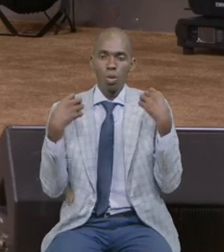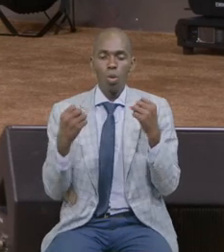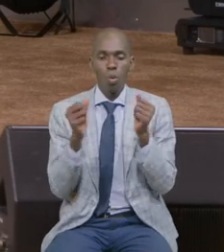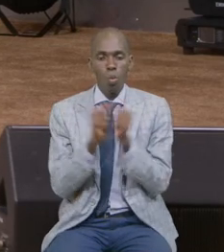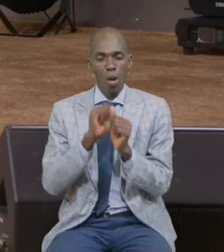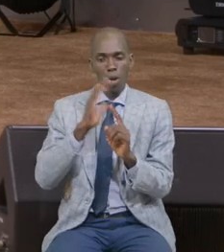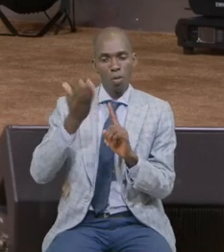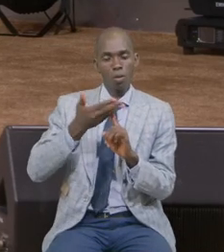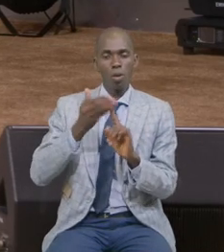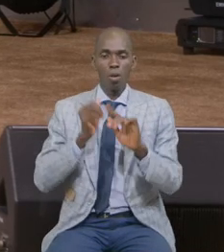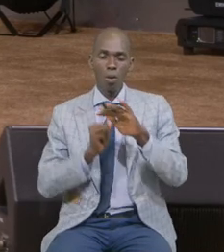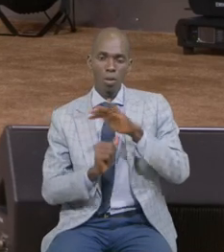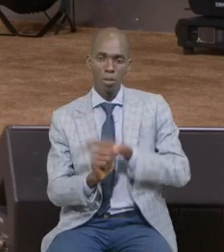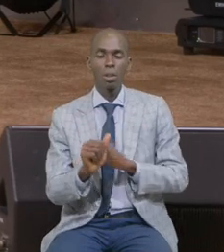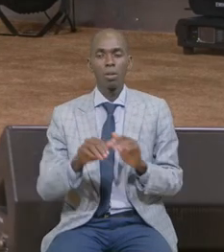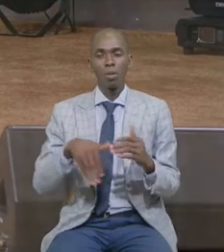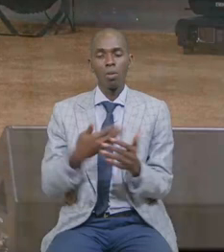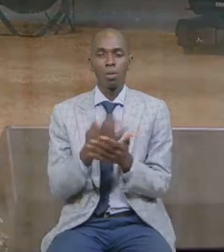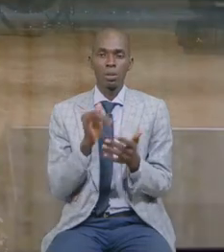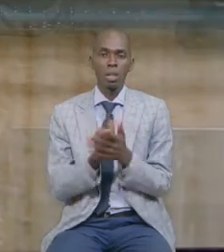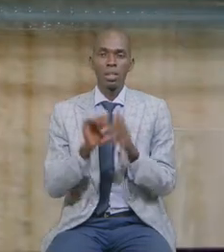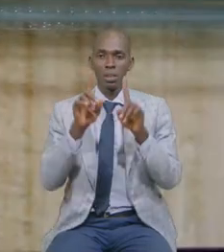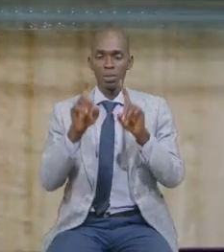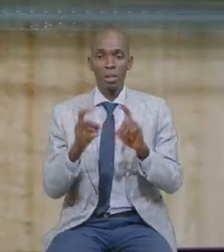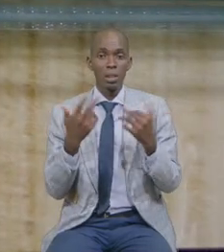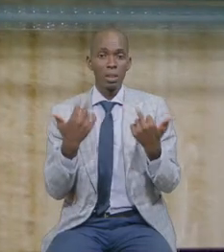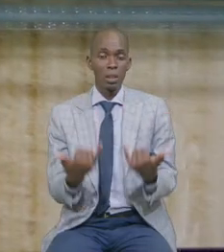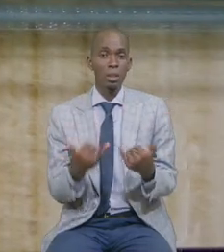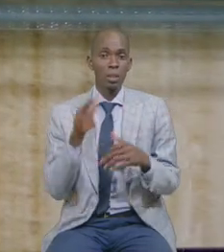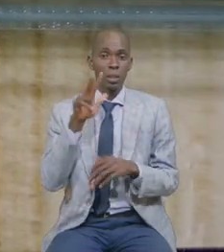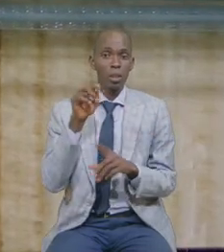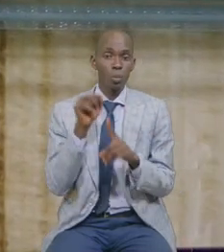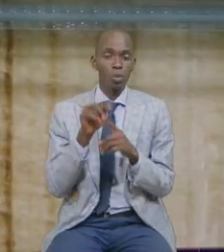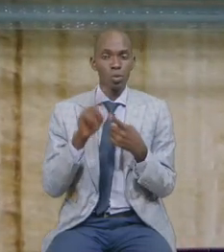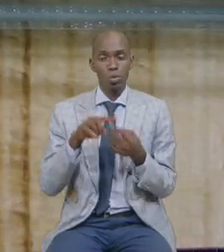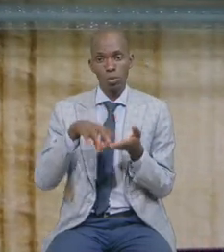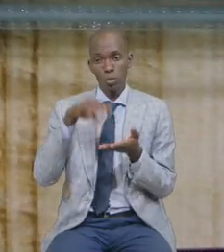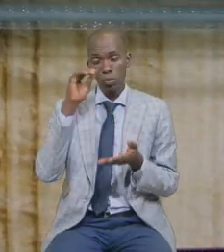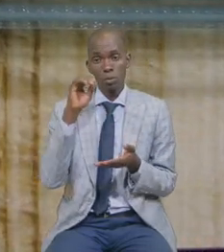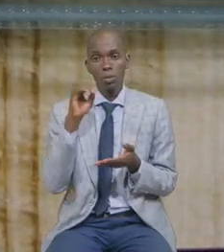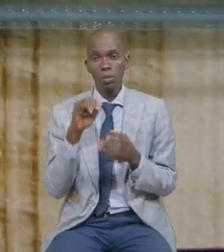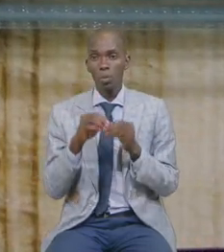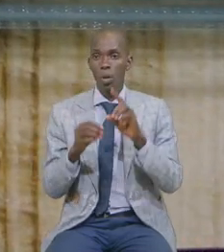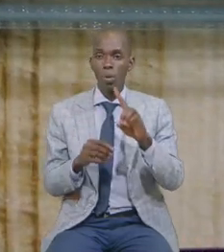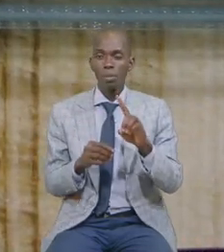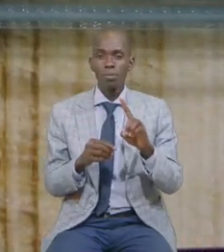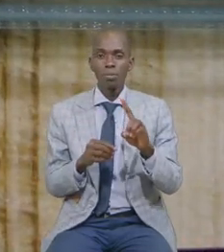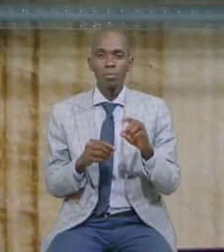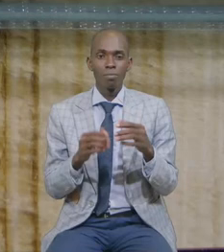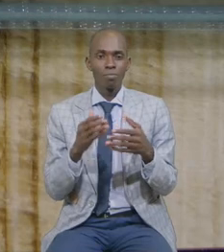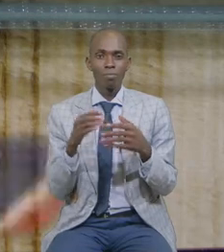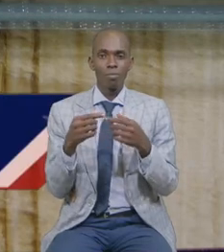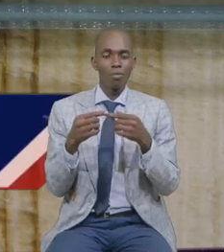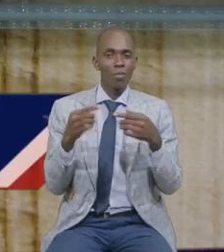under those trials three points were looking at today as we considered this number one contrast between